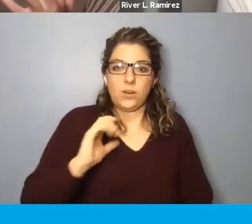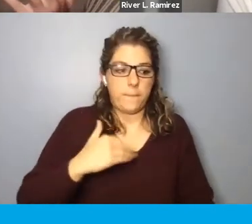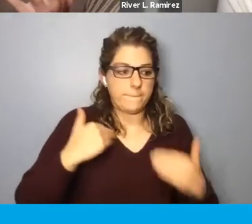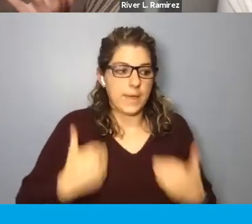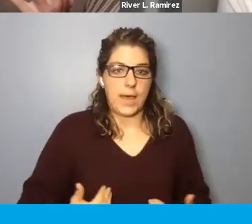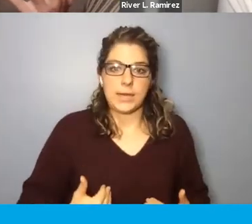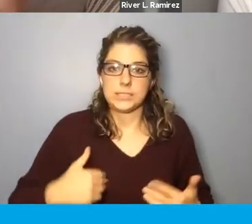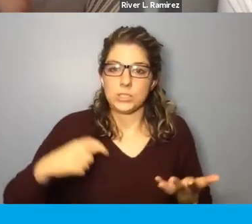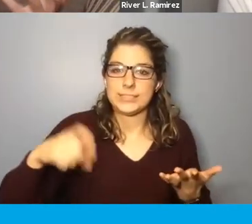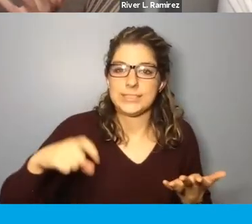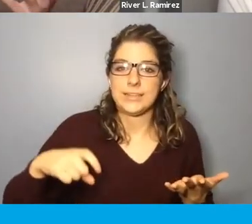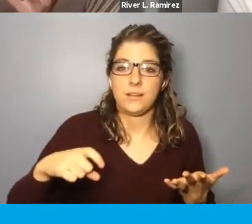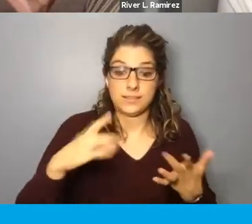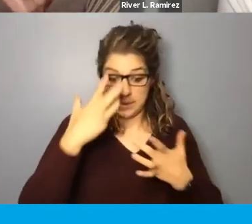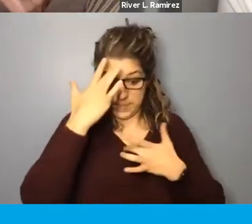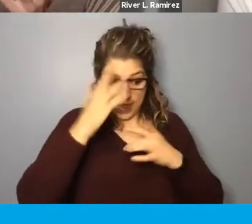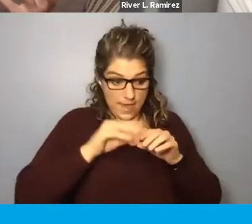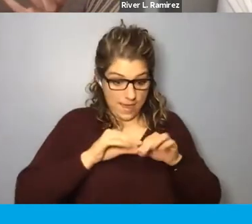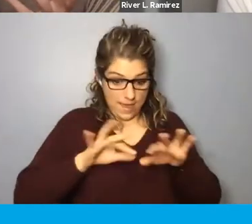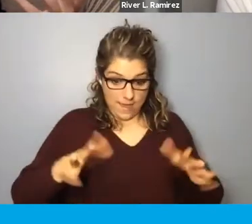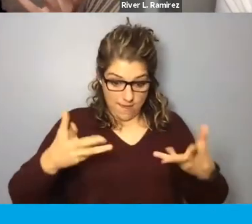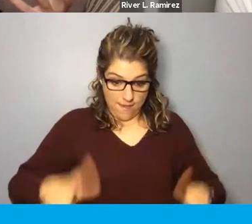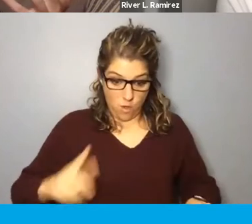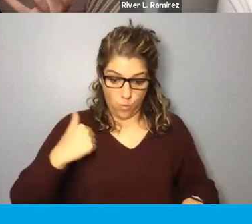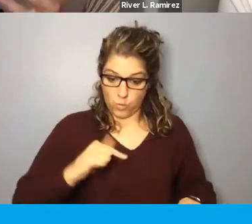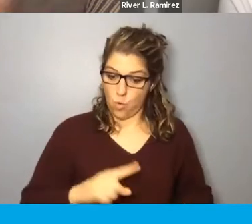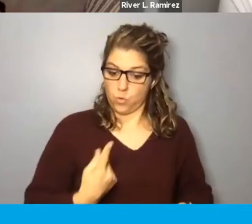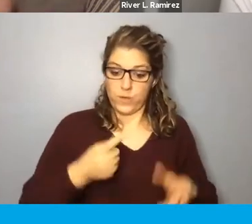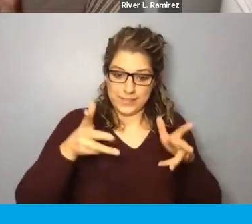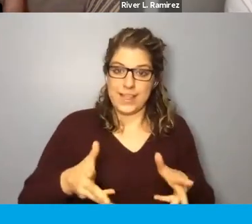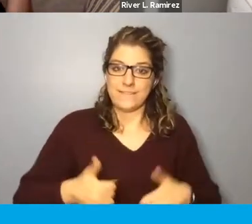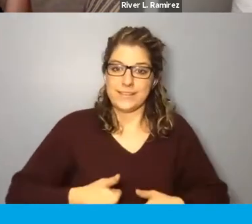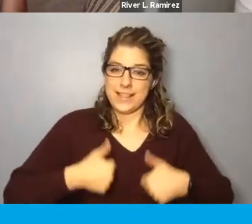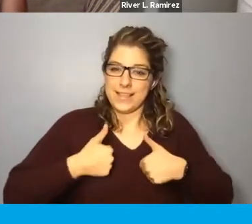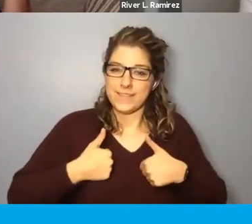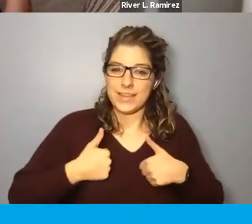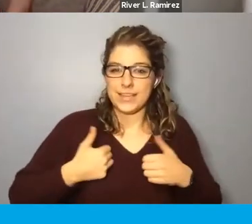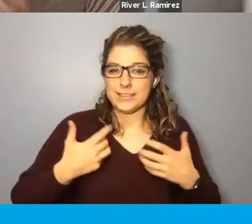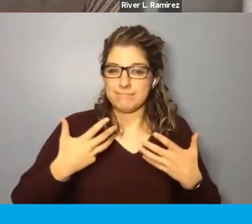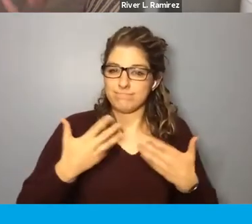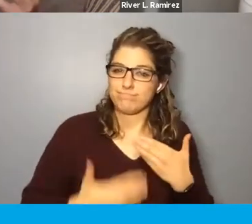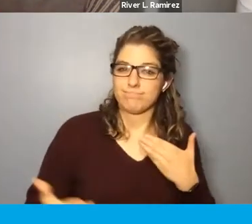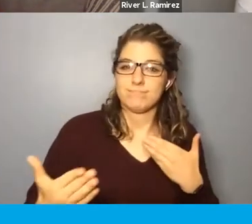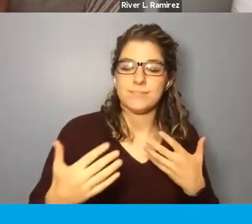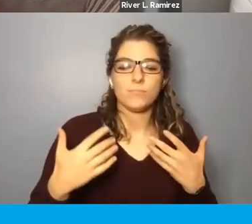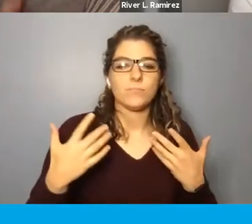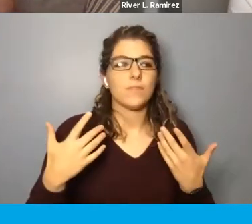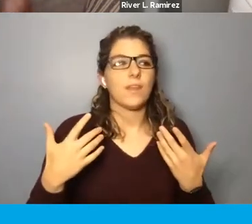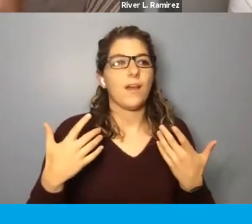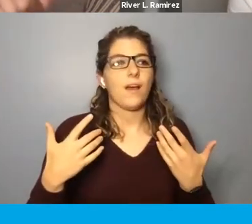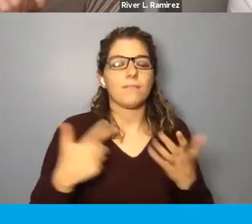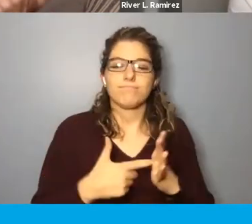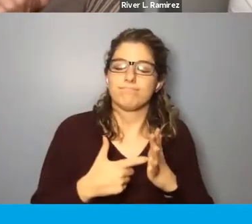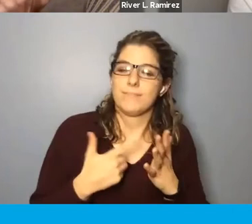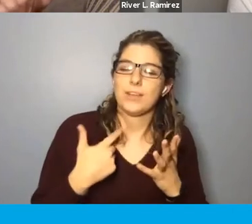because after the plague, we were the only ones left living. And I just wanted to like, those are so, like, it took me a while to like